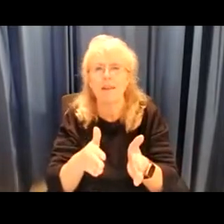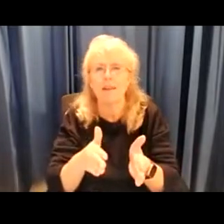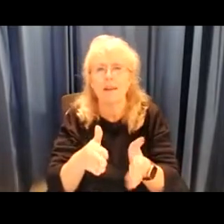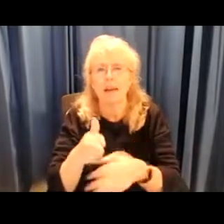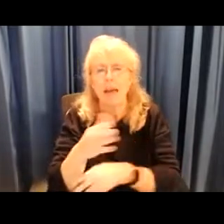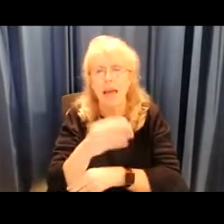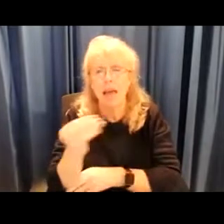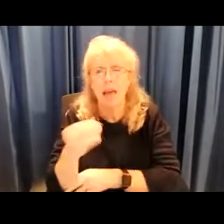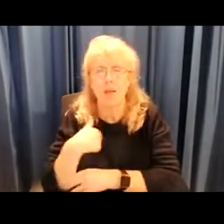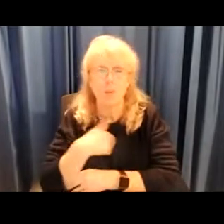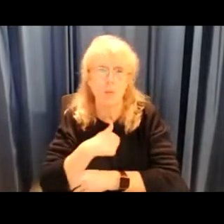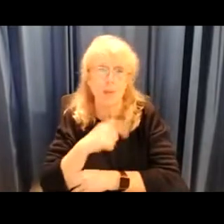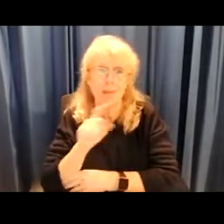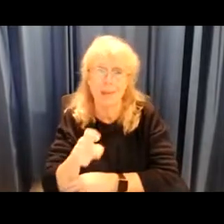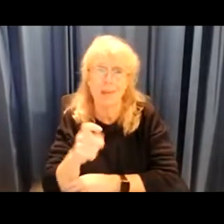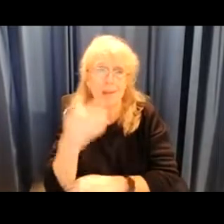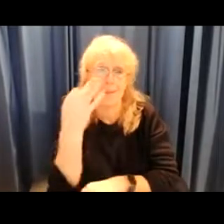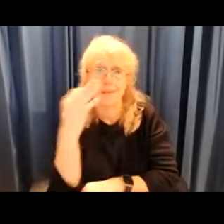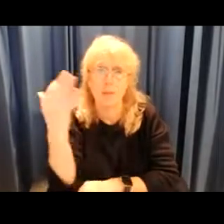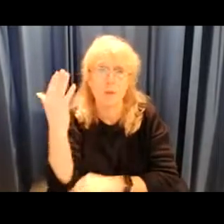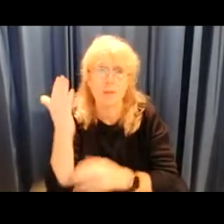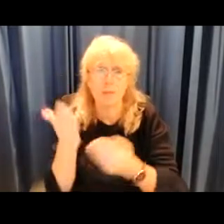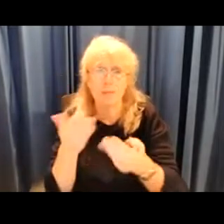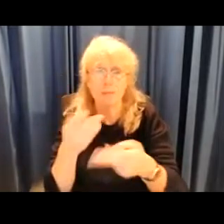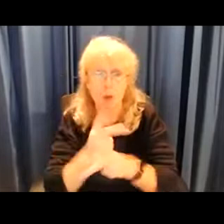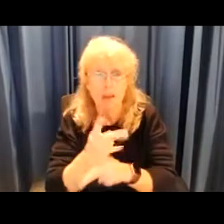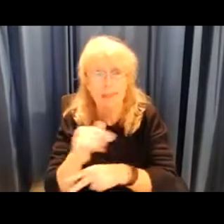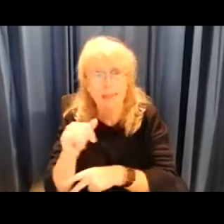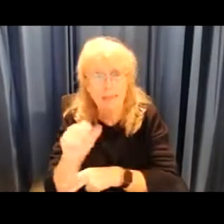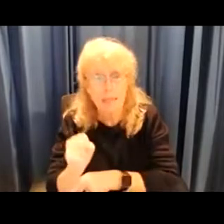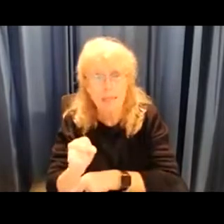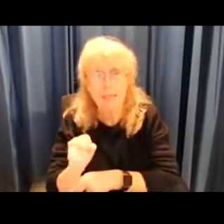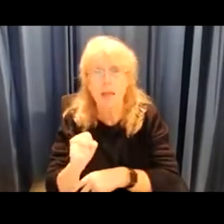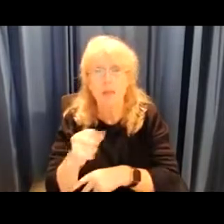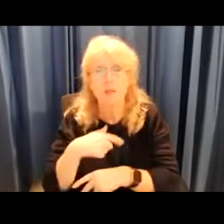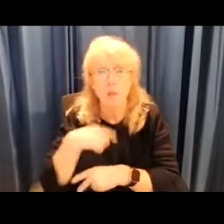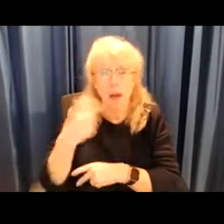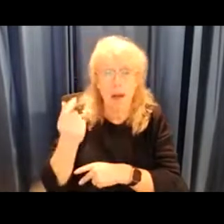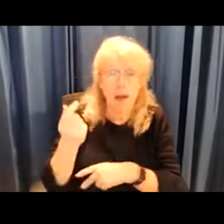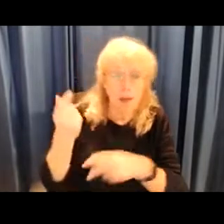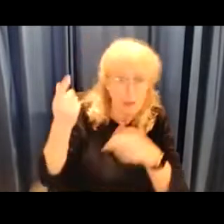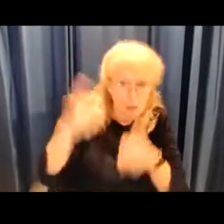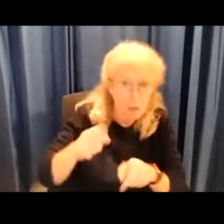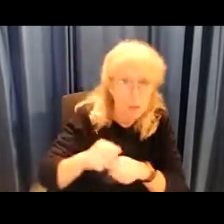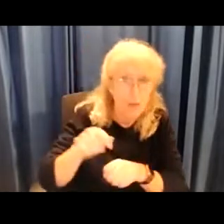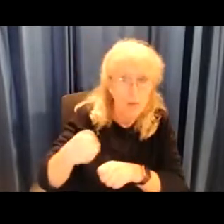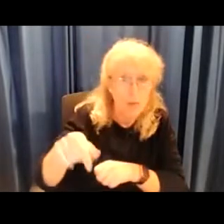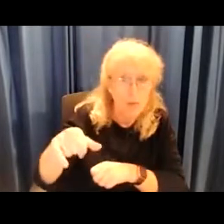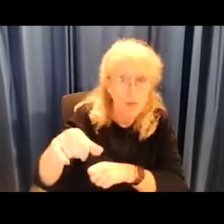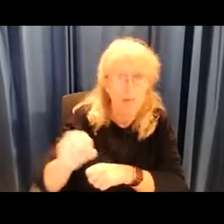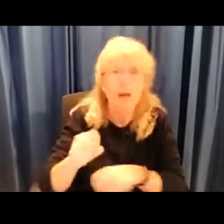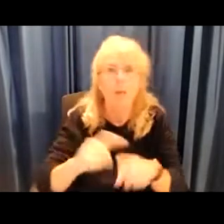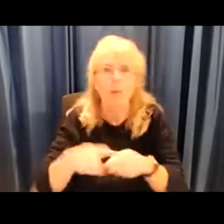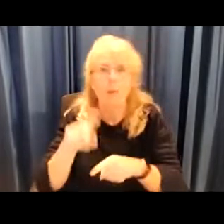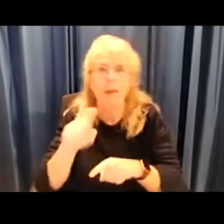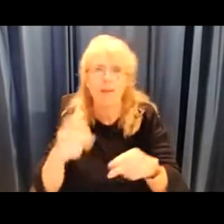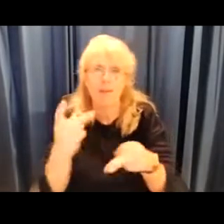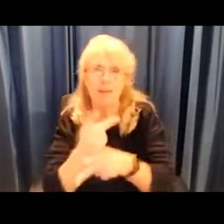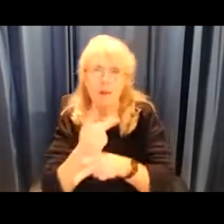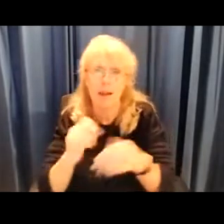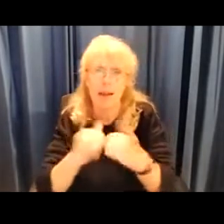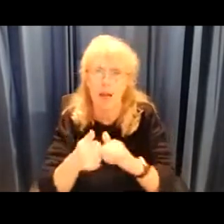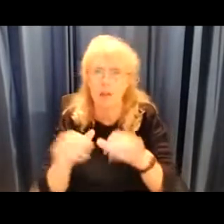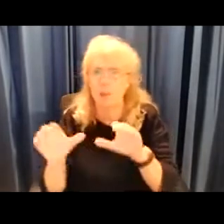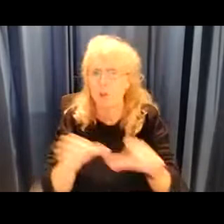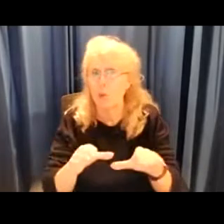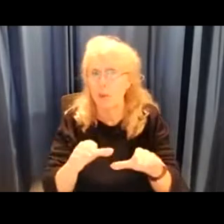definitely need forest products. And I'm there with you on that. We just need to figure out how to do it in the way that